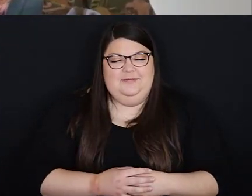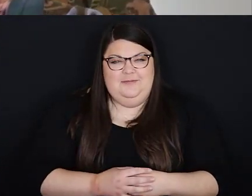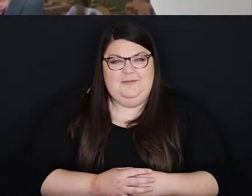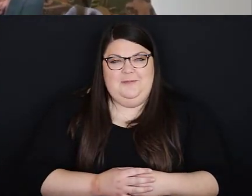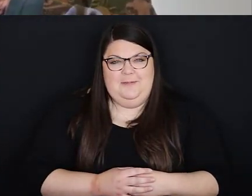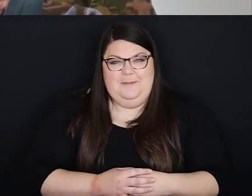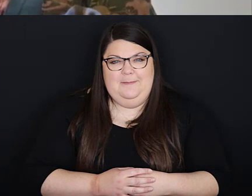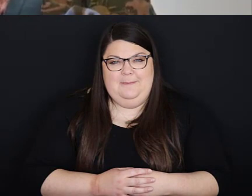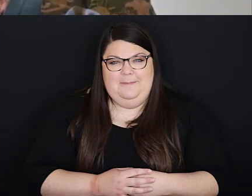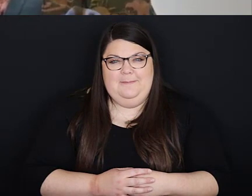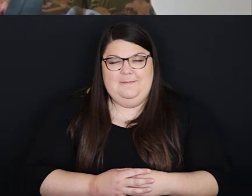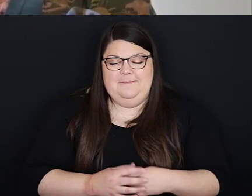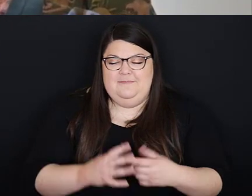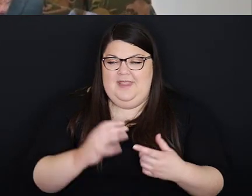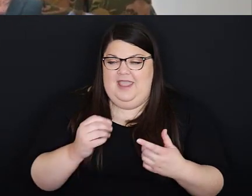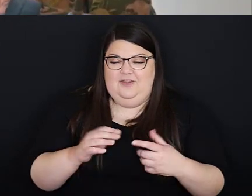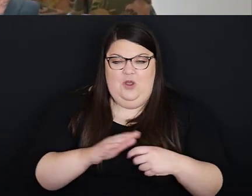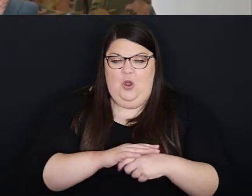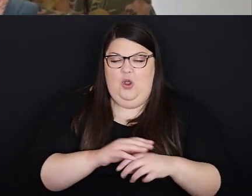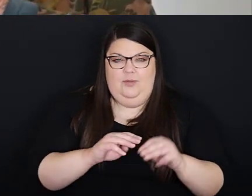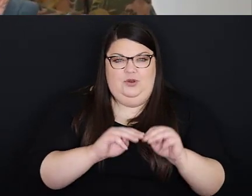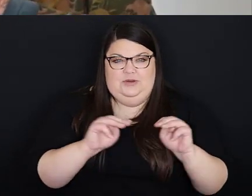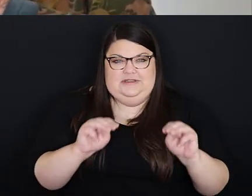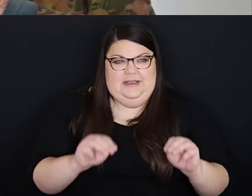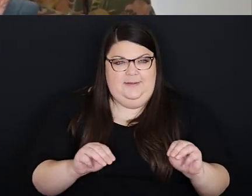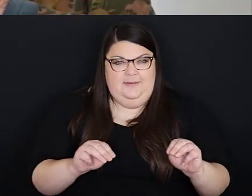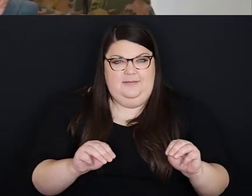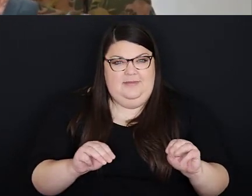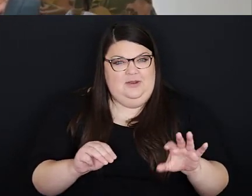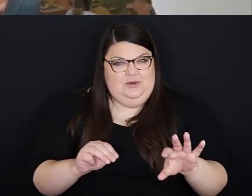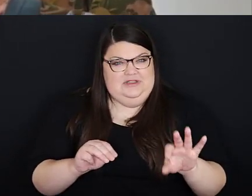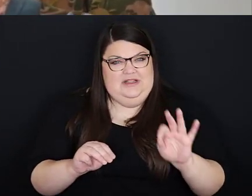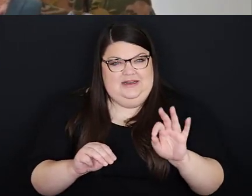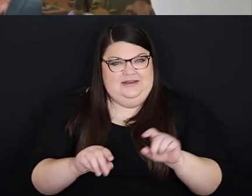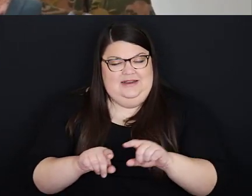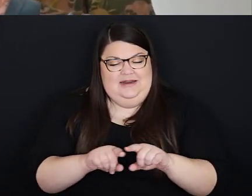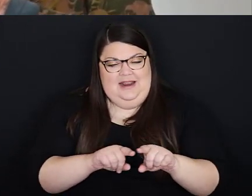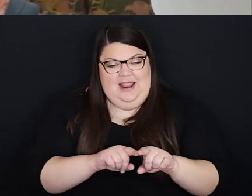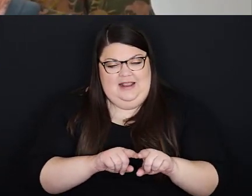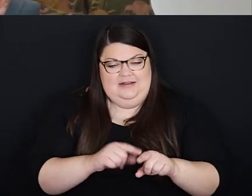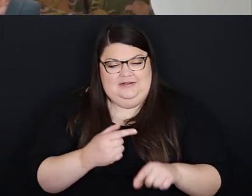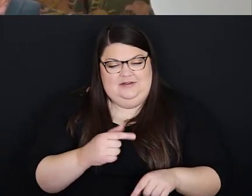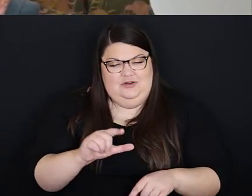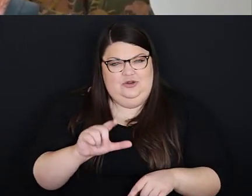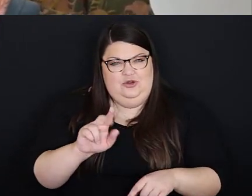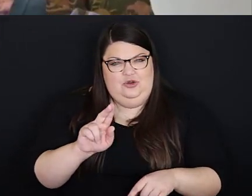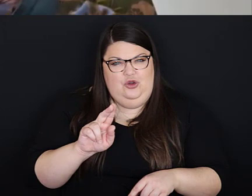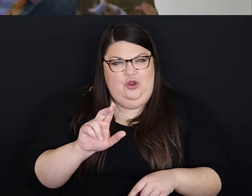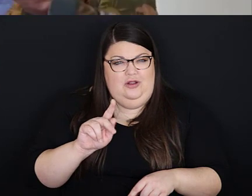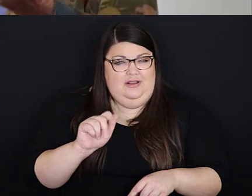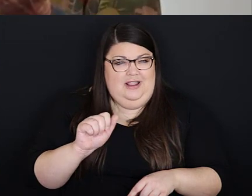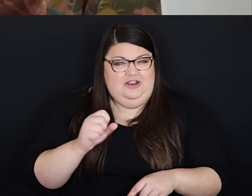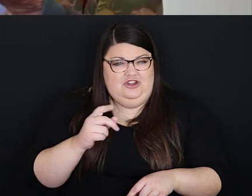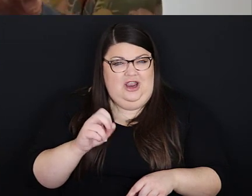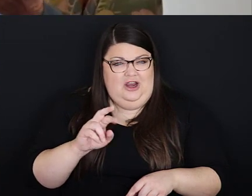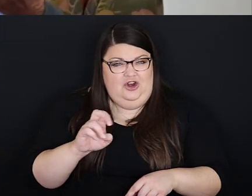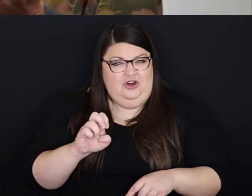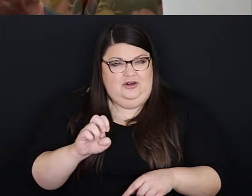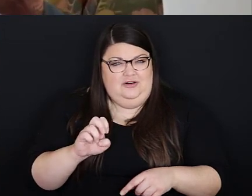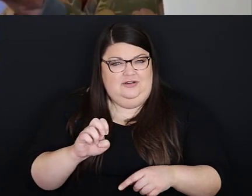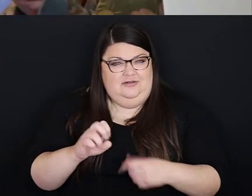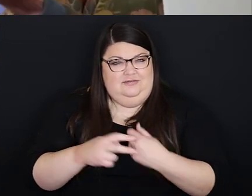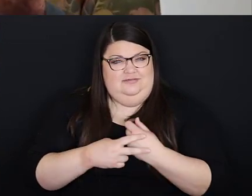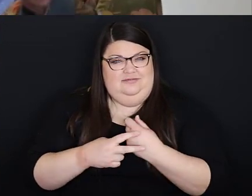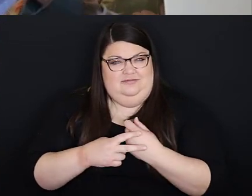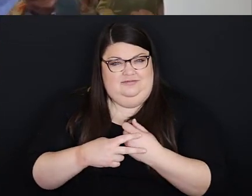And you know, because the whole museum had been selected as the Gulke Shire repository of the Gulke